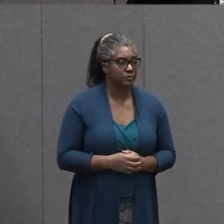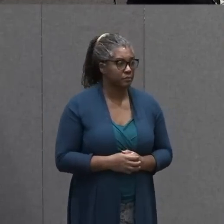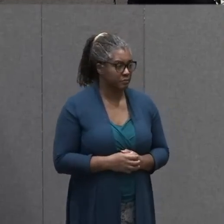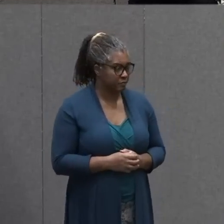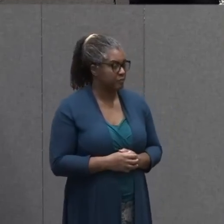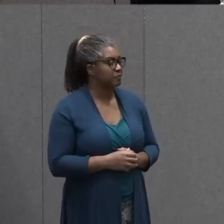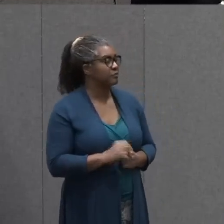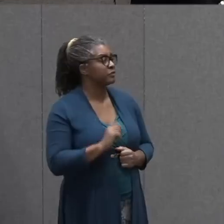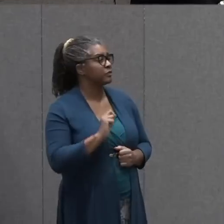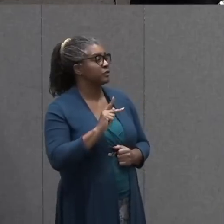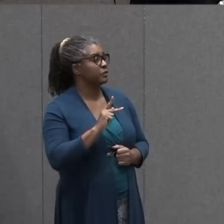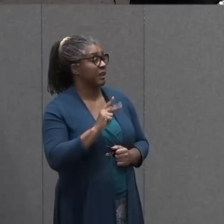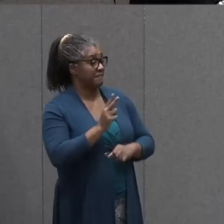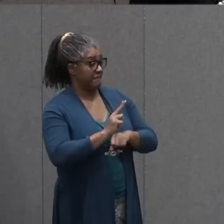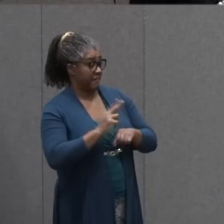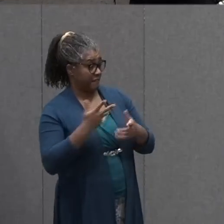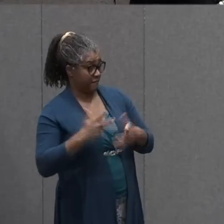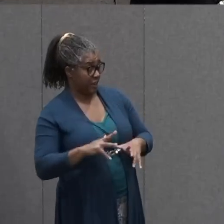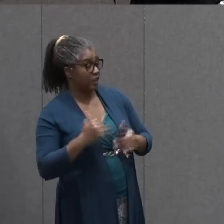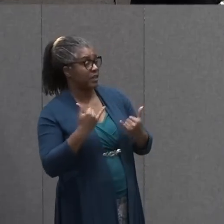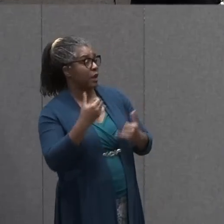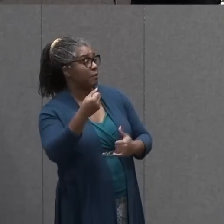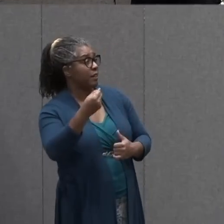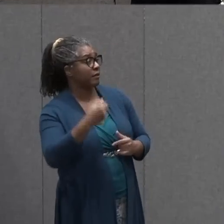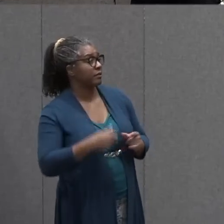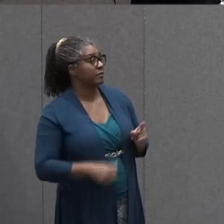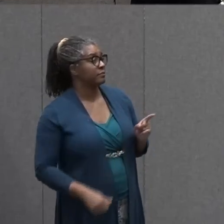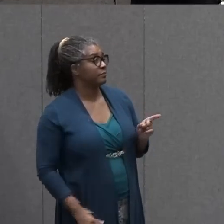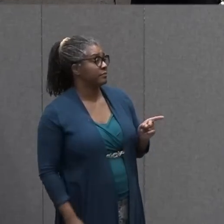And milk, 1/2 cup.